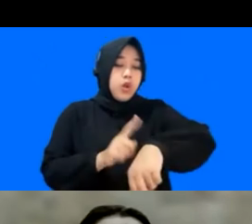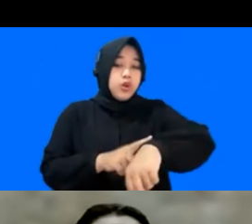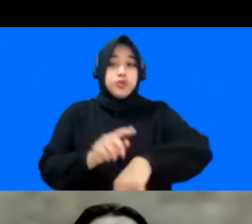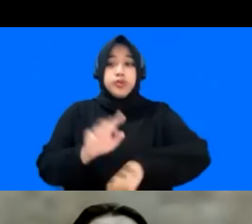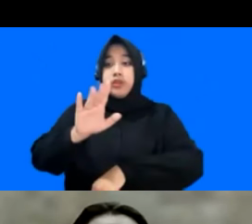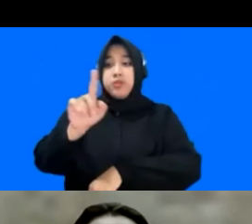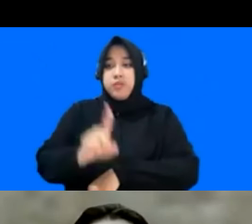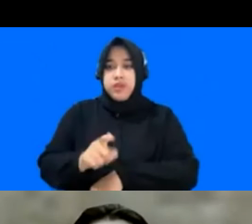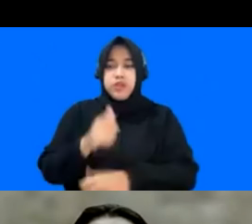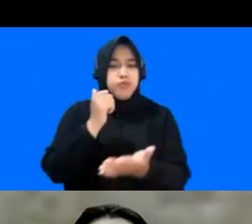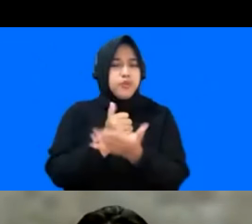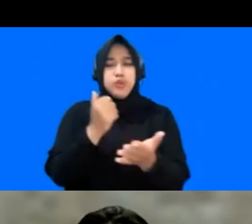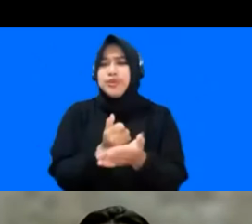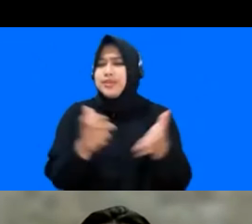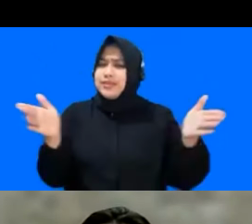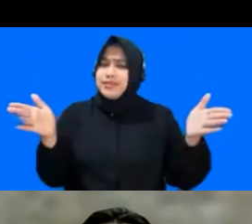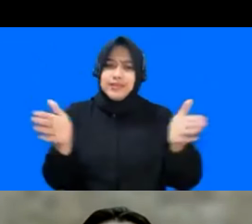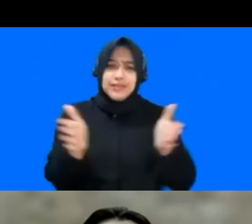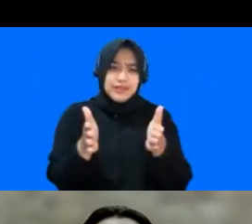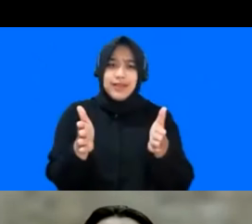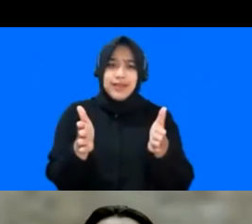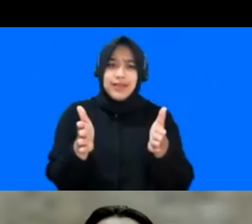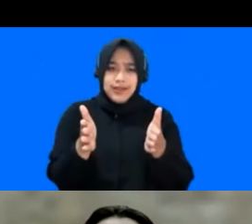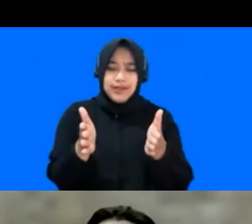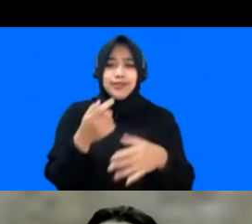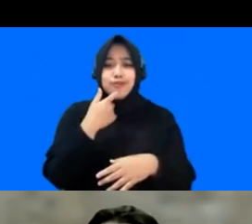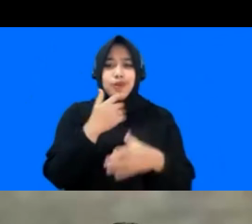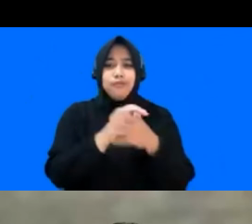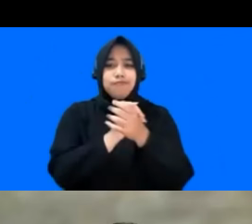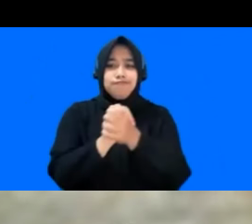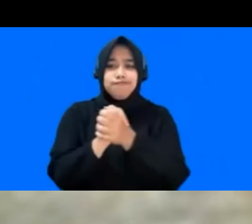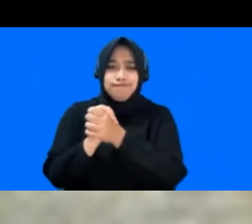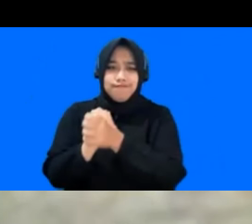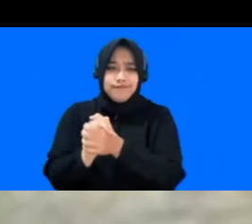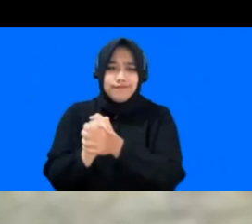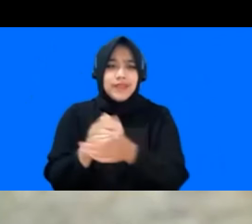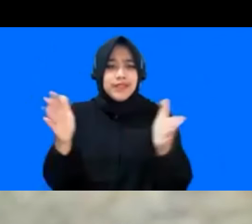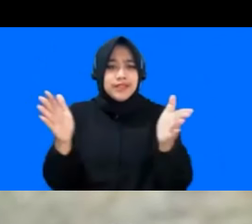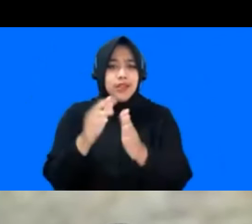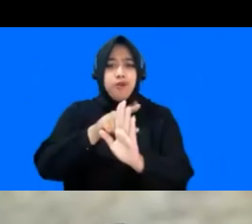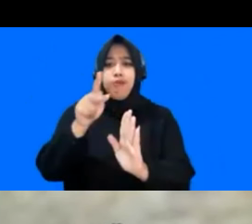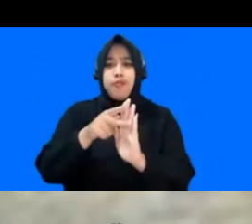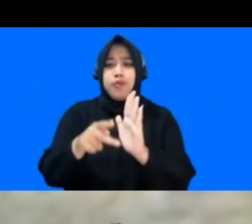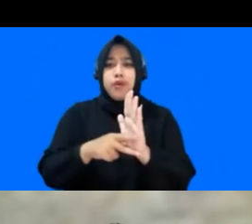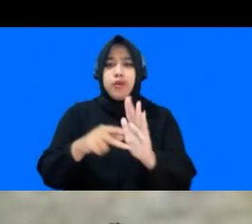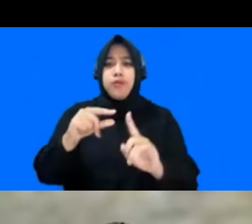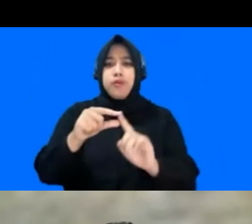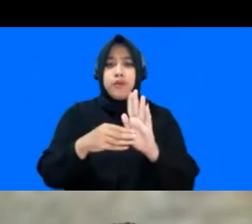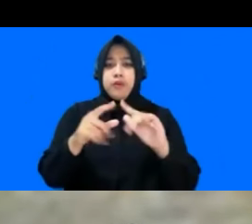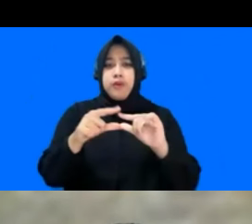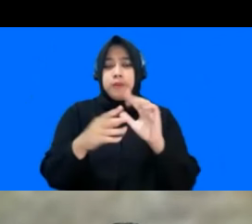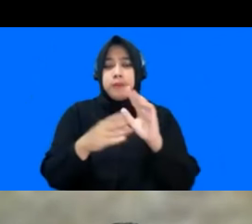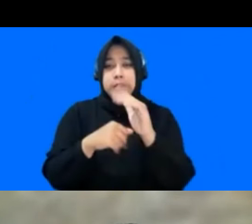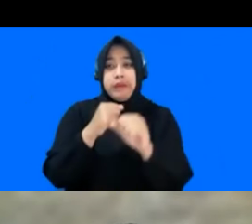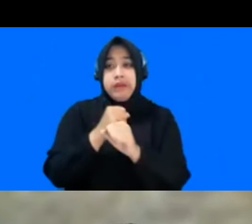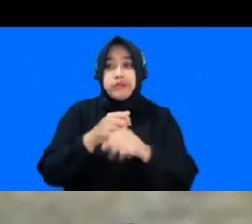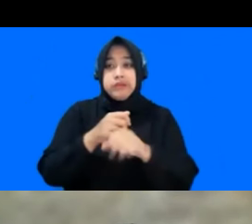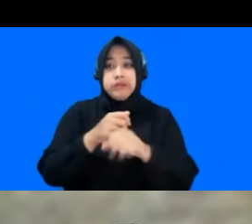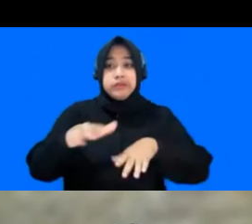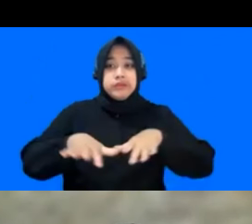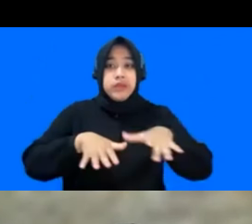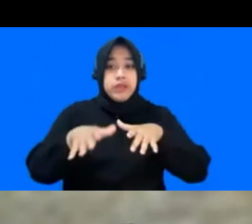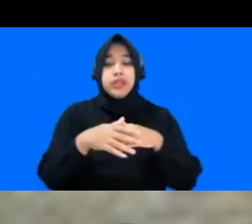very briefly introducing the Penang program and our inclusive strategies and the digital tools used during the